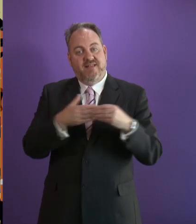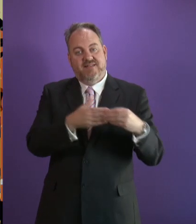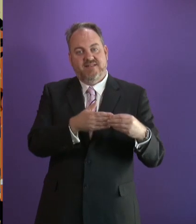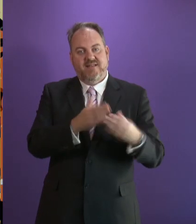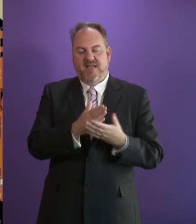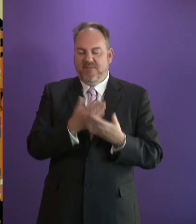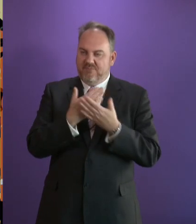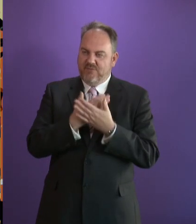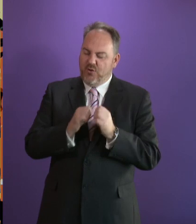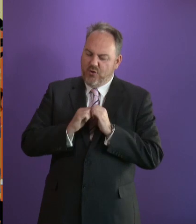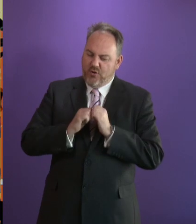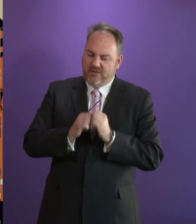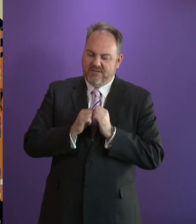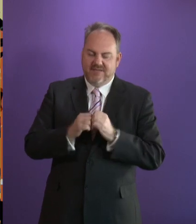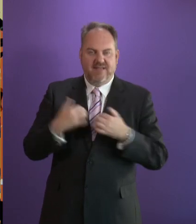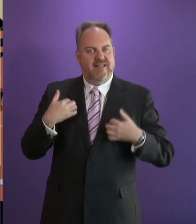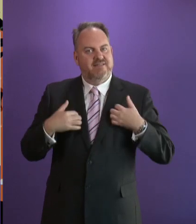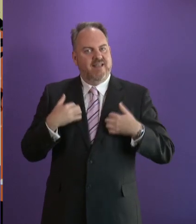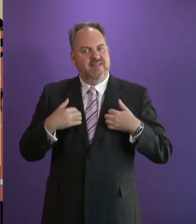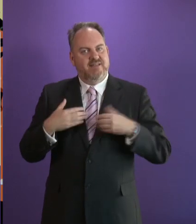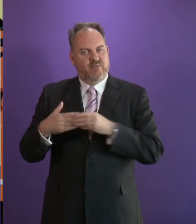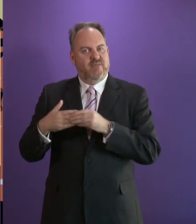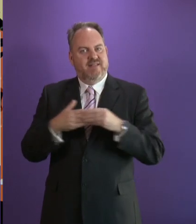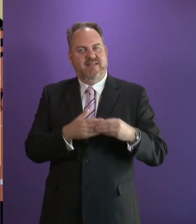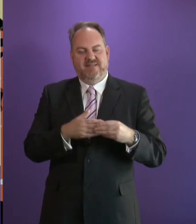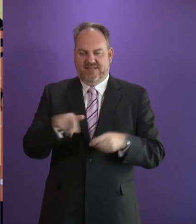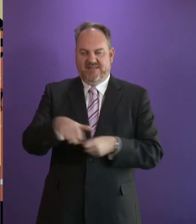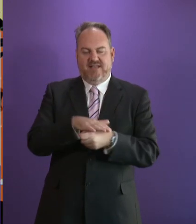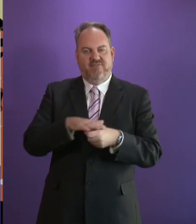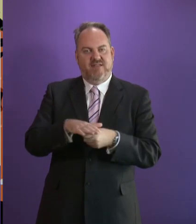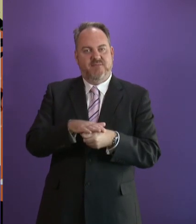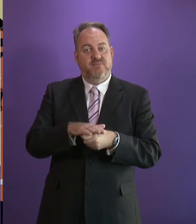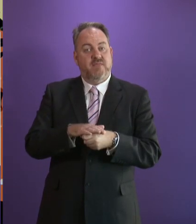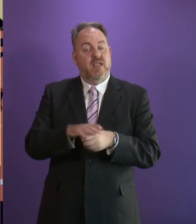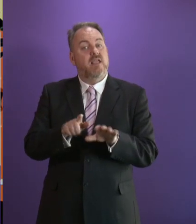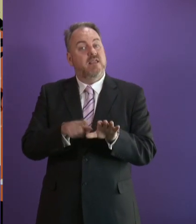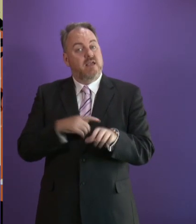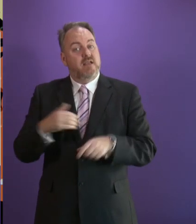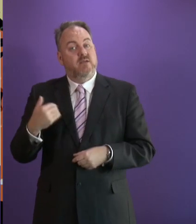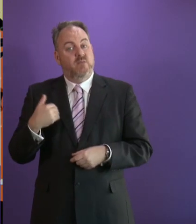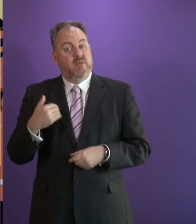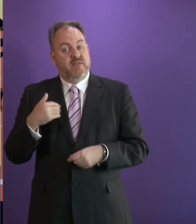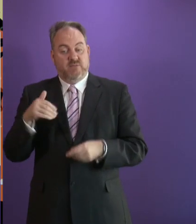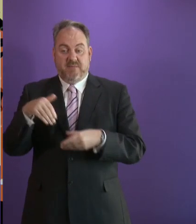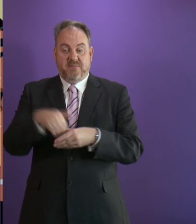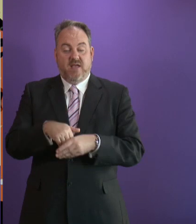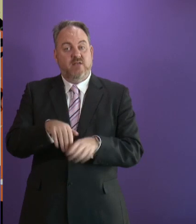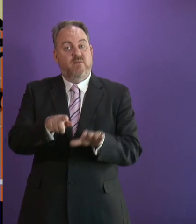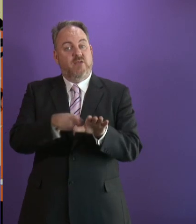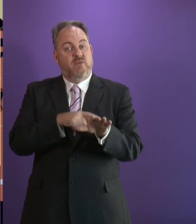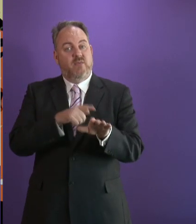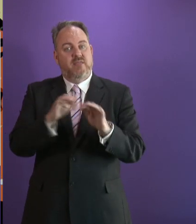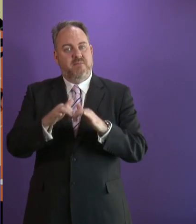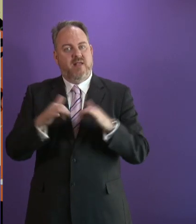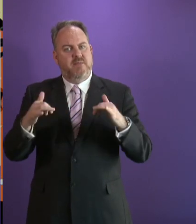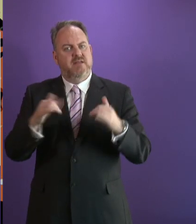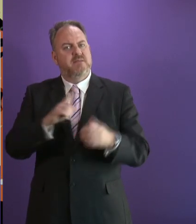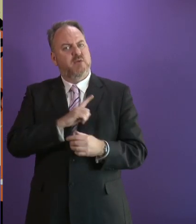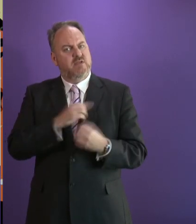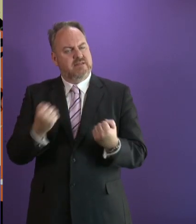these roles, and I found it a really valuable learning experience so far. Young women should stand as a member of the Scottish Youth Parliament because it's a really empowering place to be a young